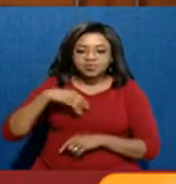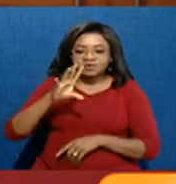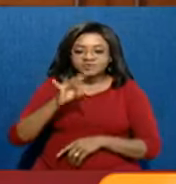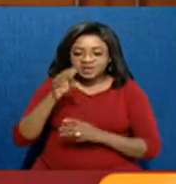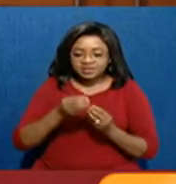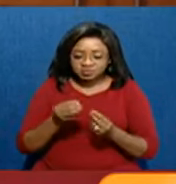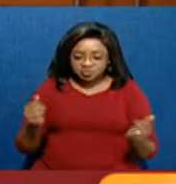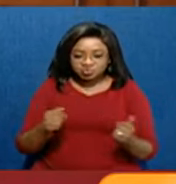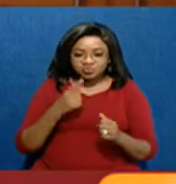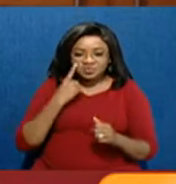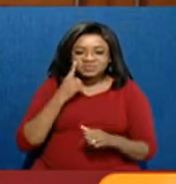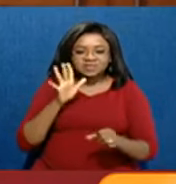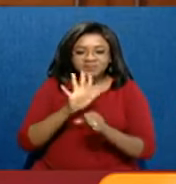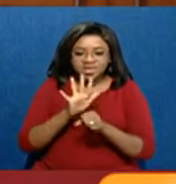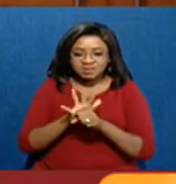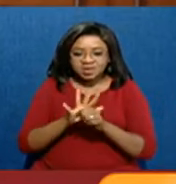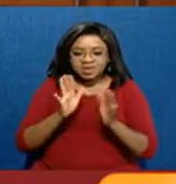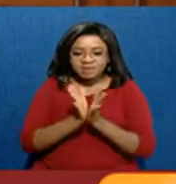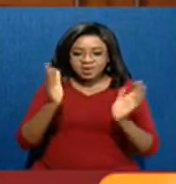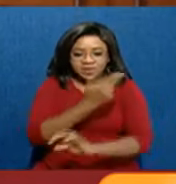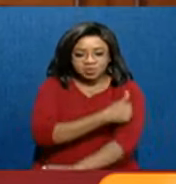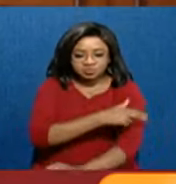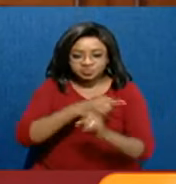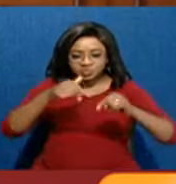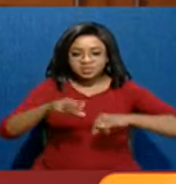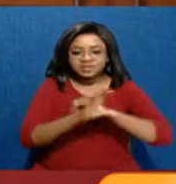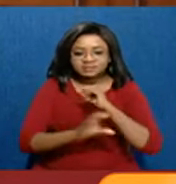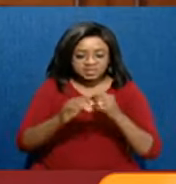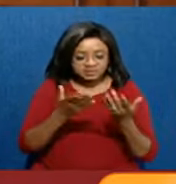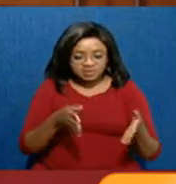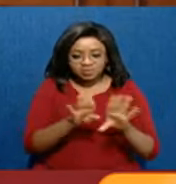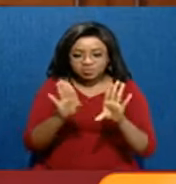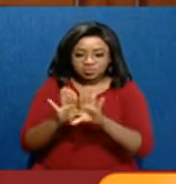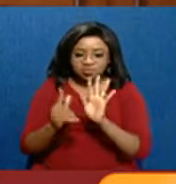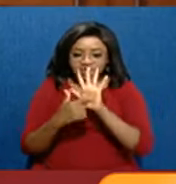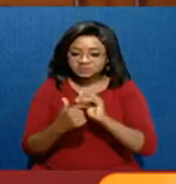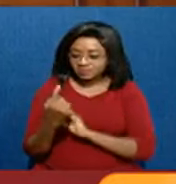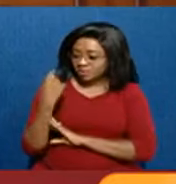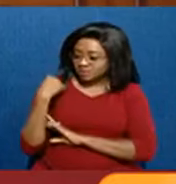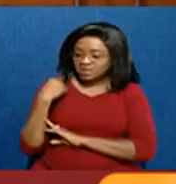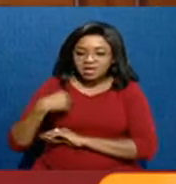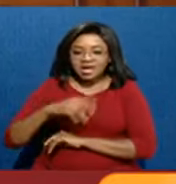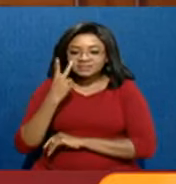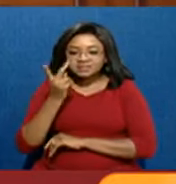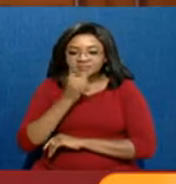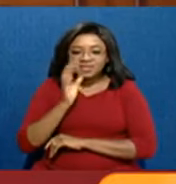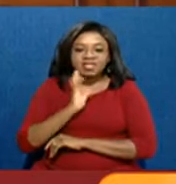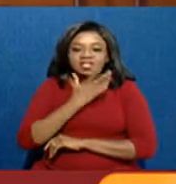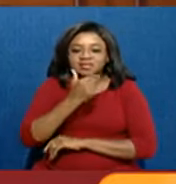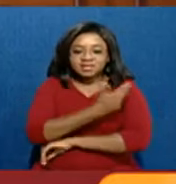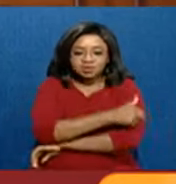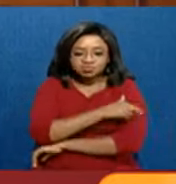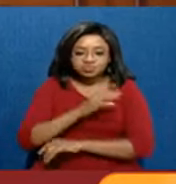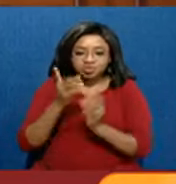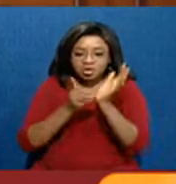a large percentage of the public hospitals in the country nearly shutting down. Yesterday, we saw a Kenyatta Hospital